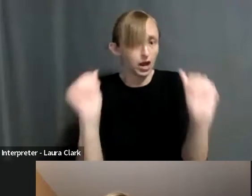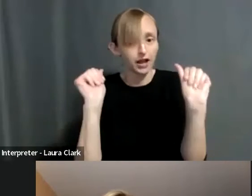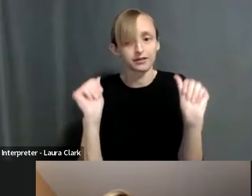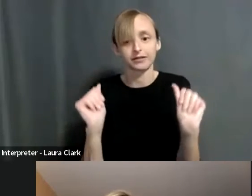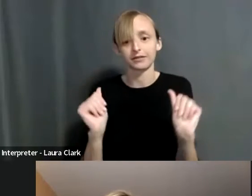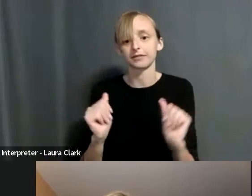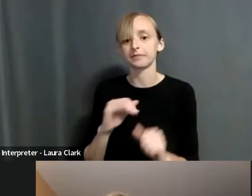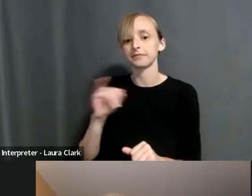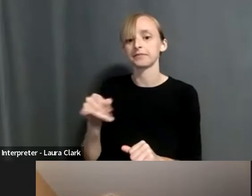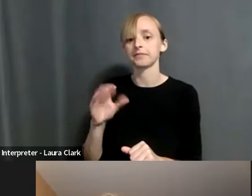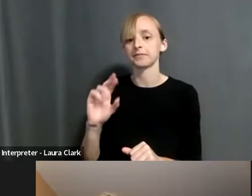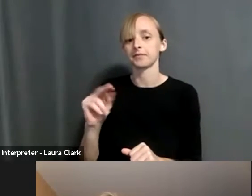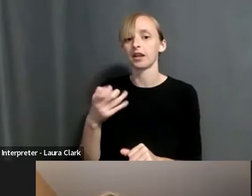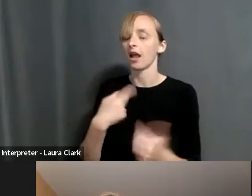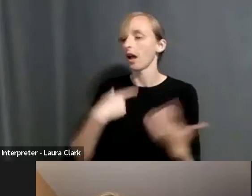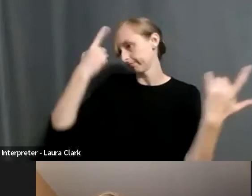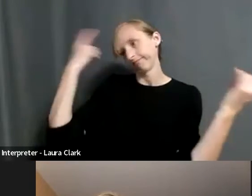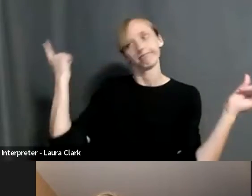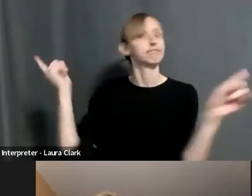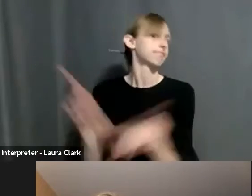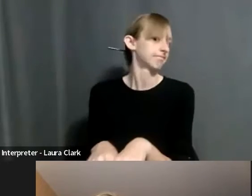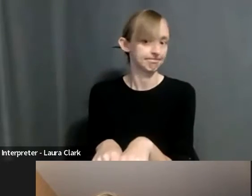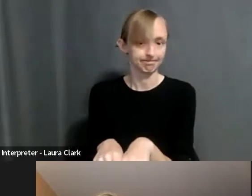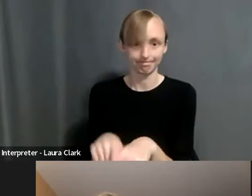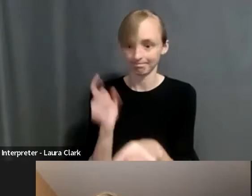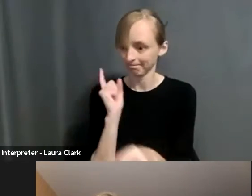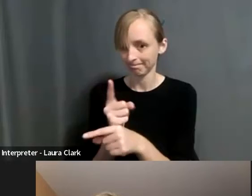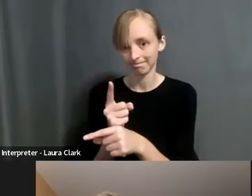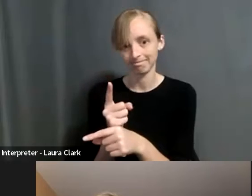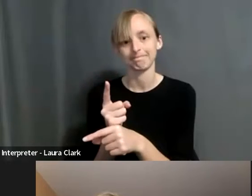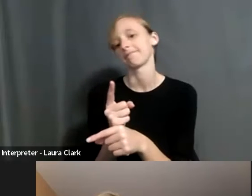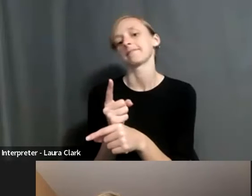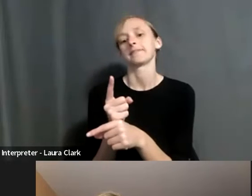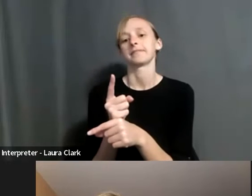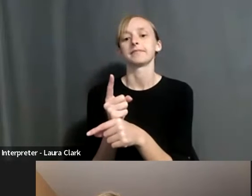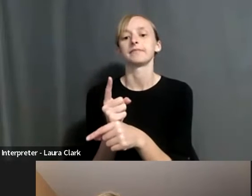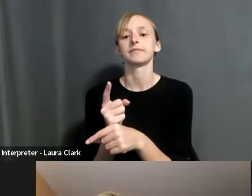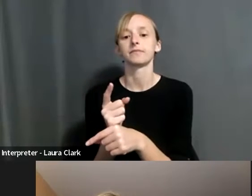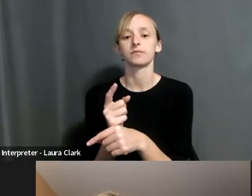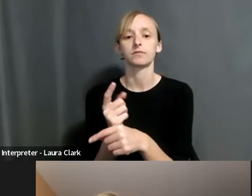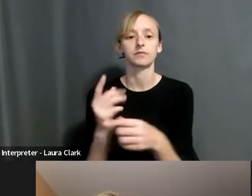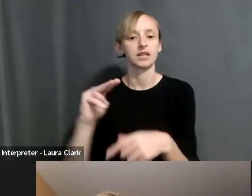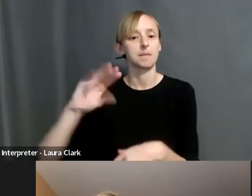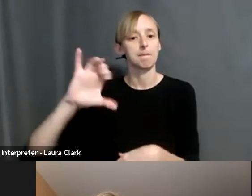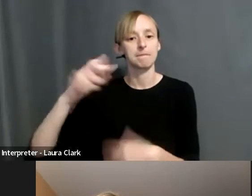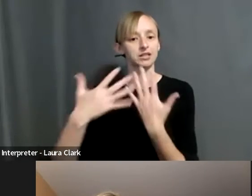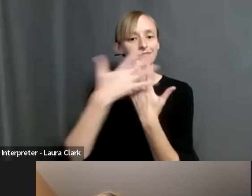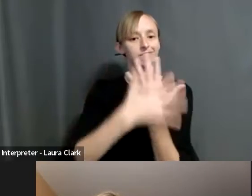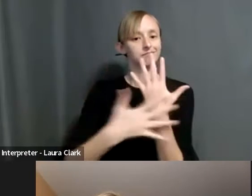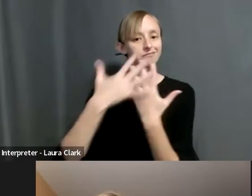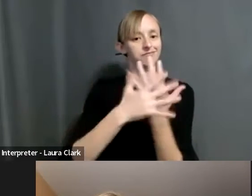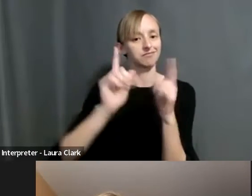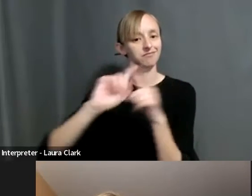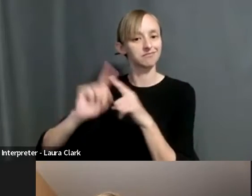100% agree. And there's some really cool stuff going on all around Michigan to get people